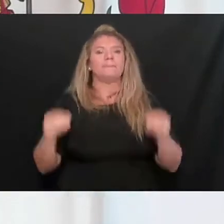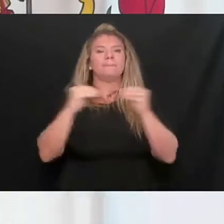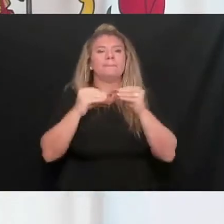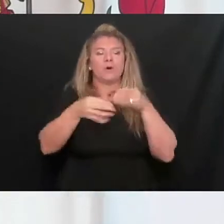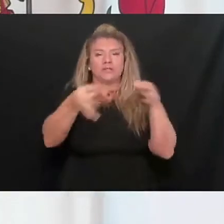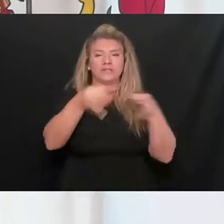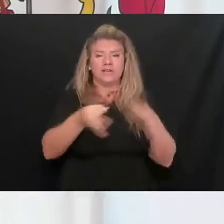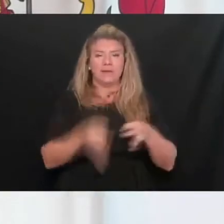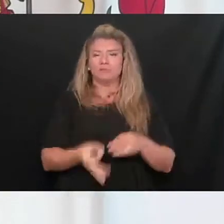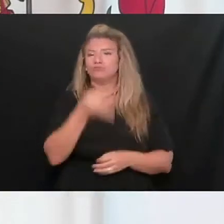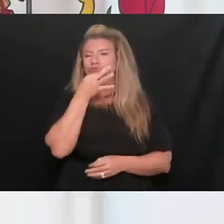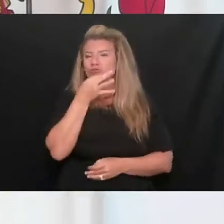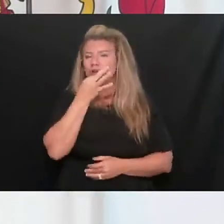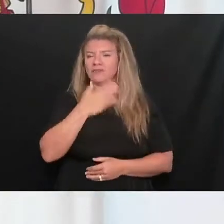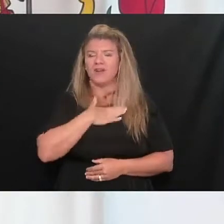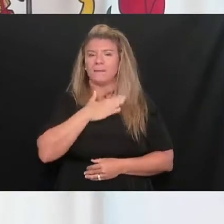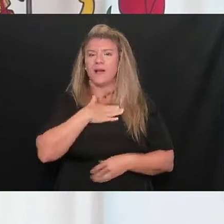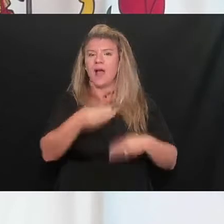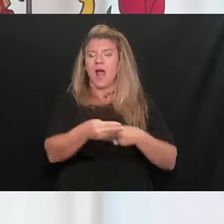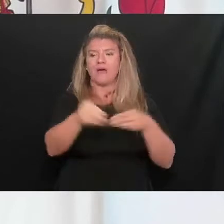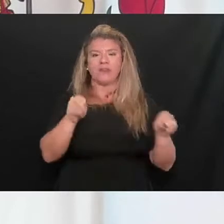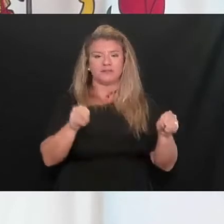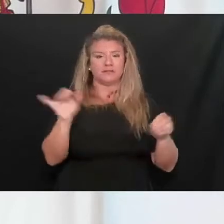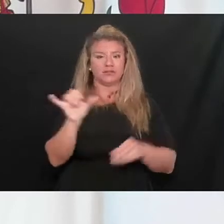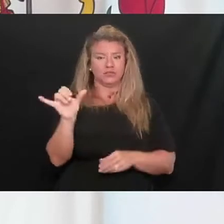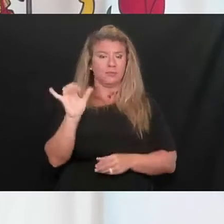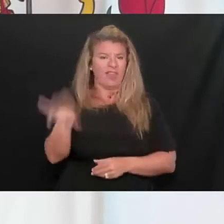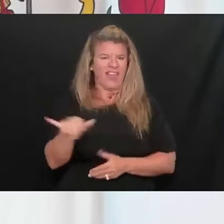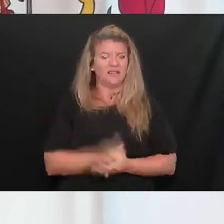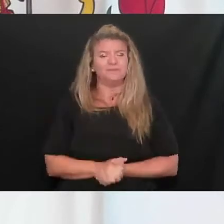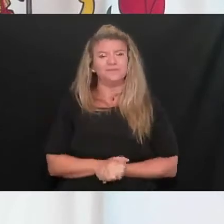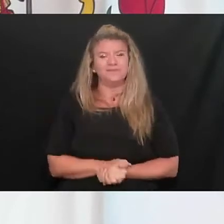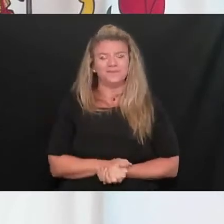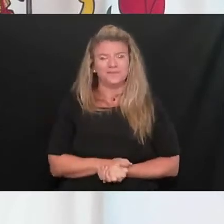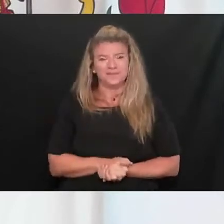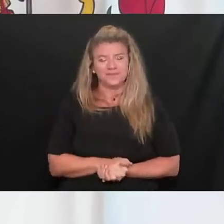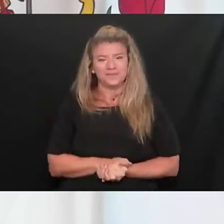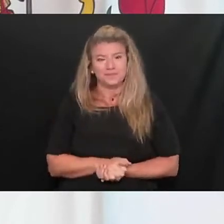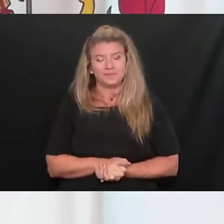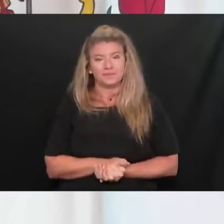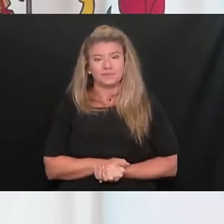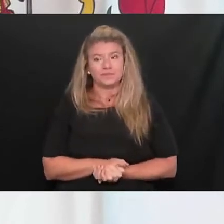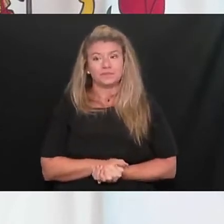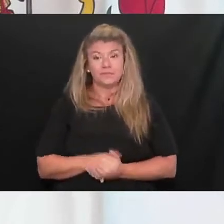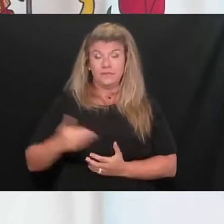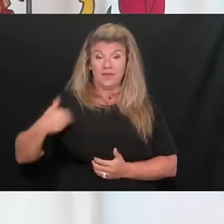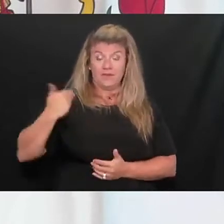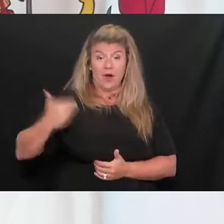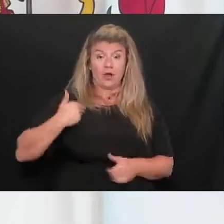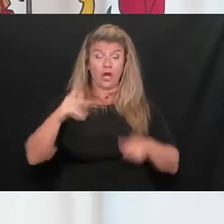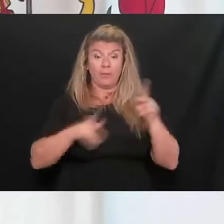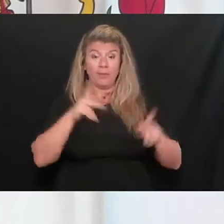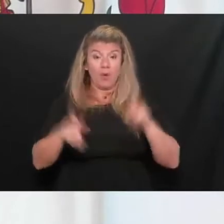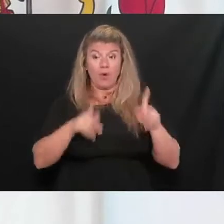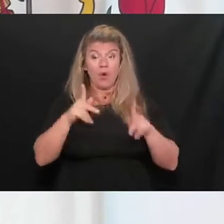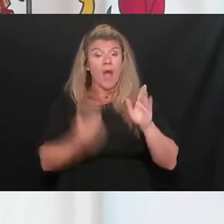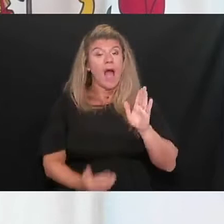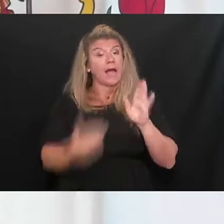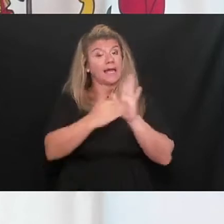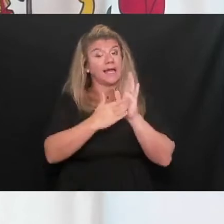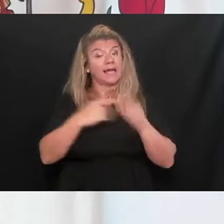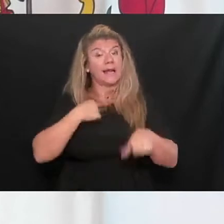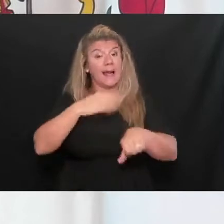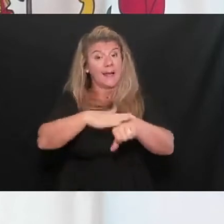released soon from my office in regard to other stuff about that. As far as our young people, I am again calling on